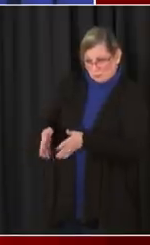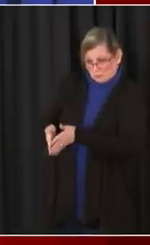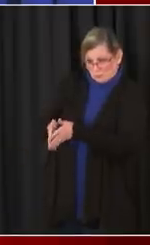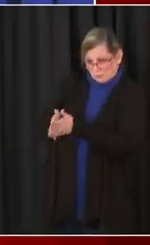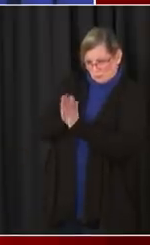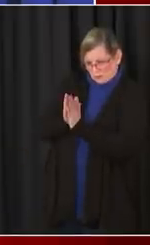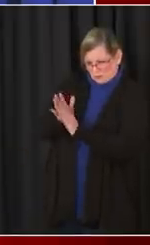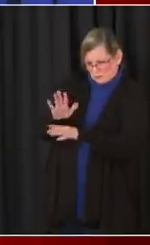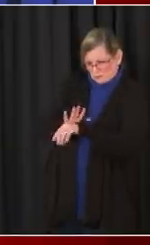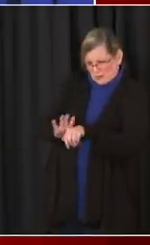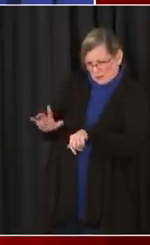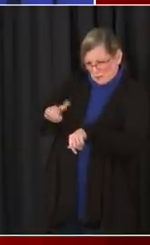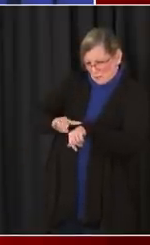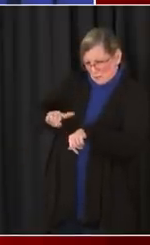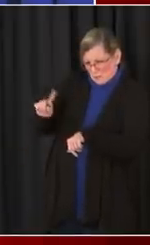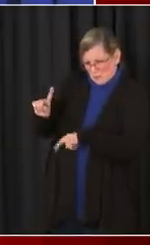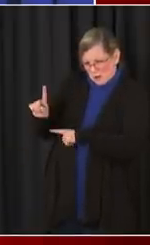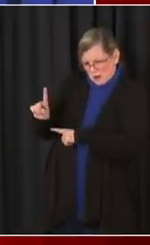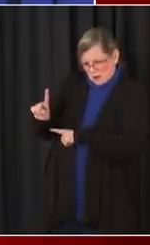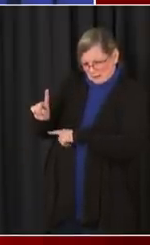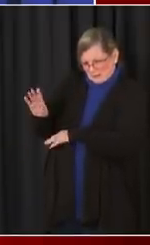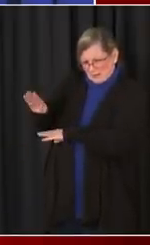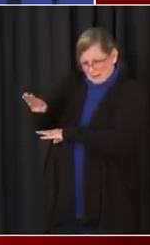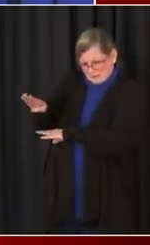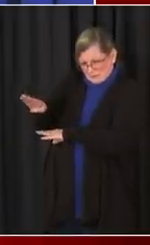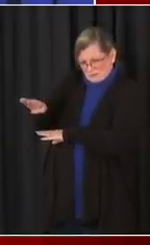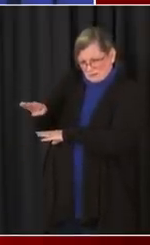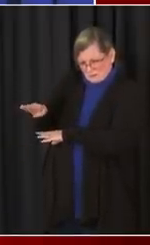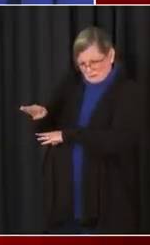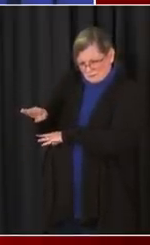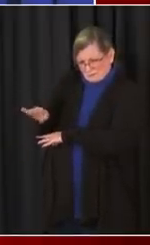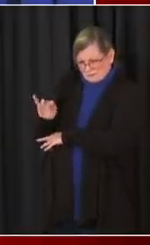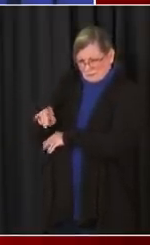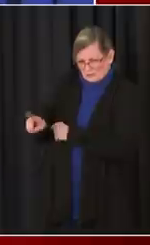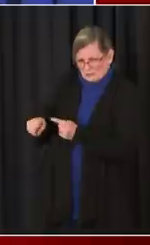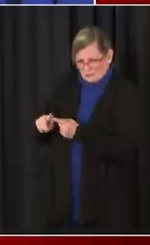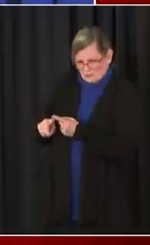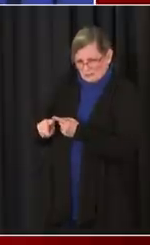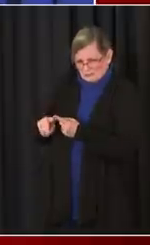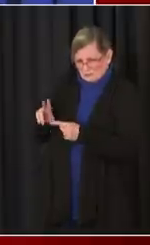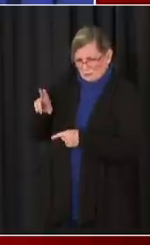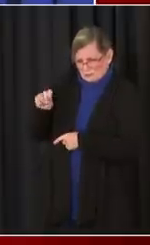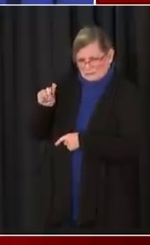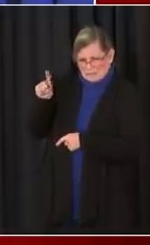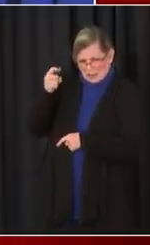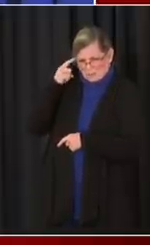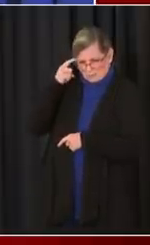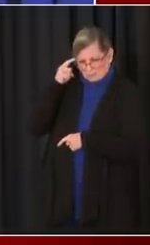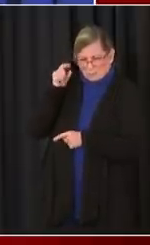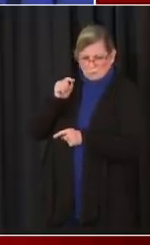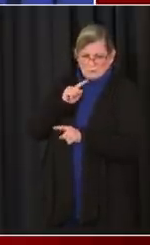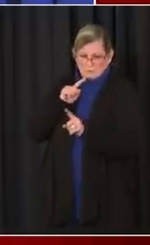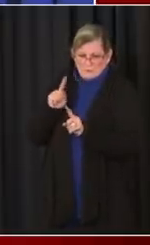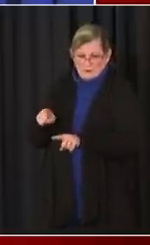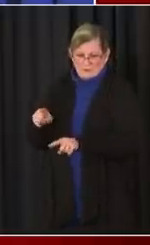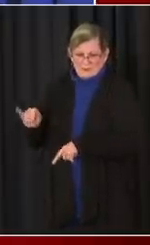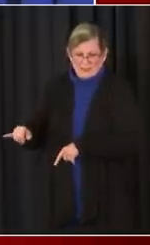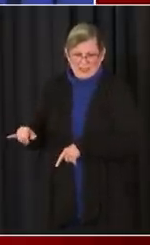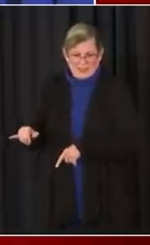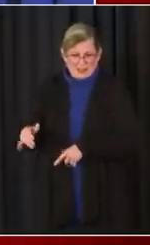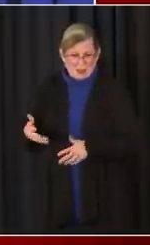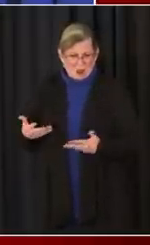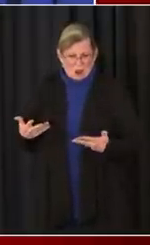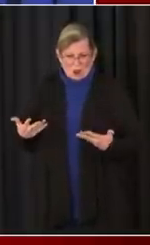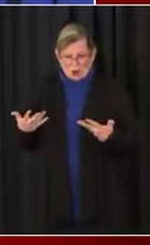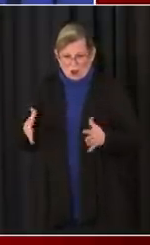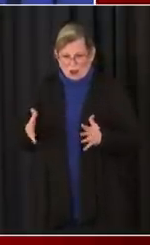requested around about 1 o'clock p.m. is when MPD was requested by U.S. Capitol to respond, and things were already